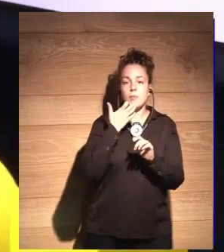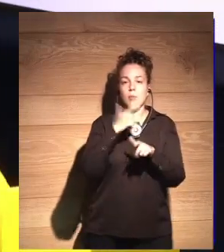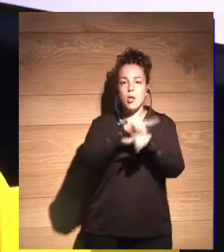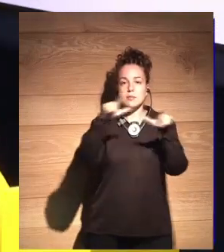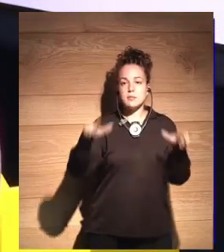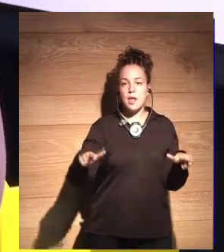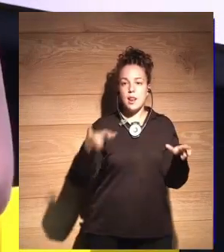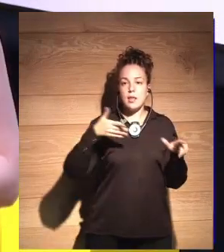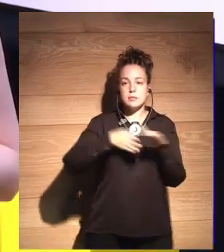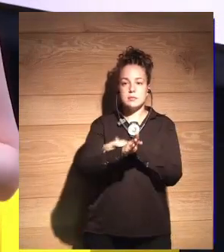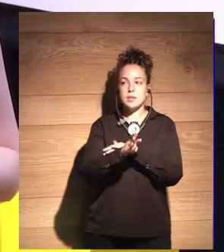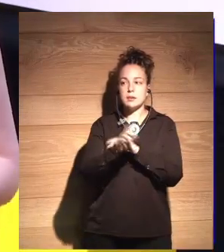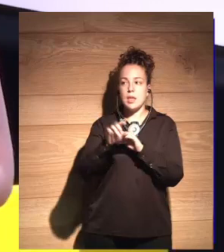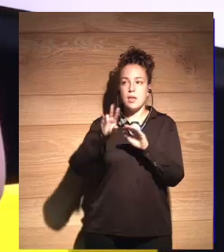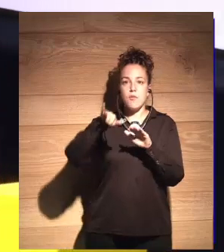technology.